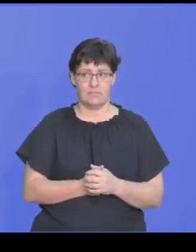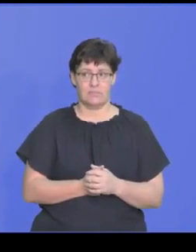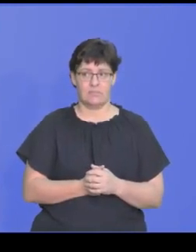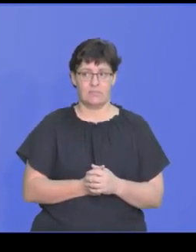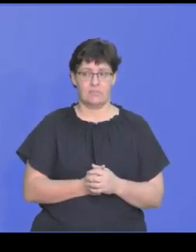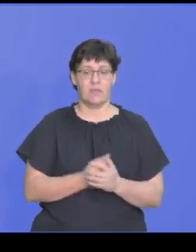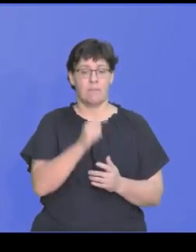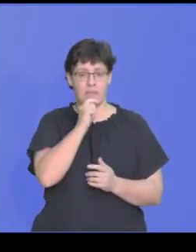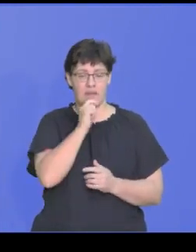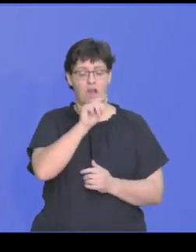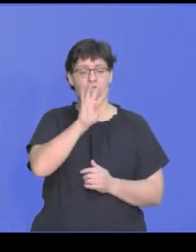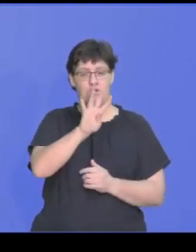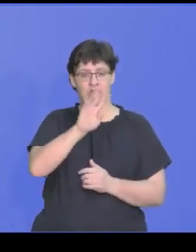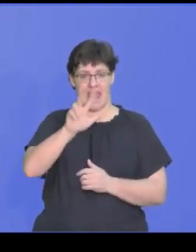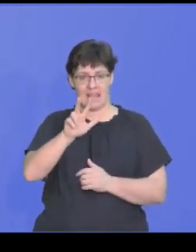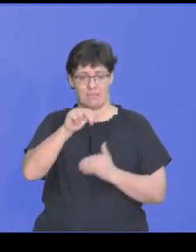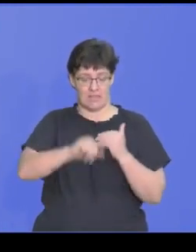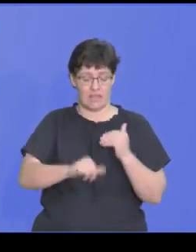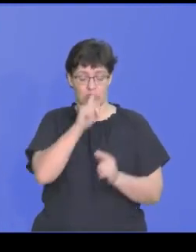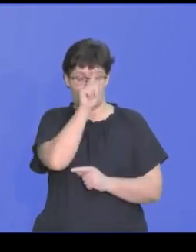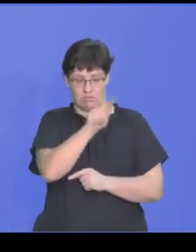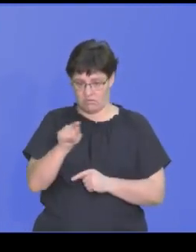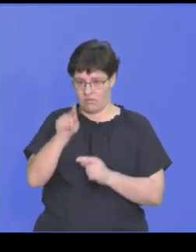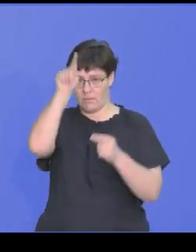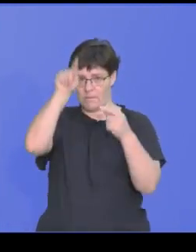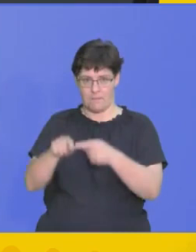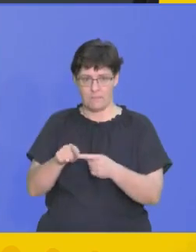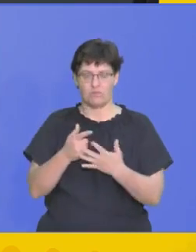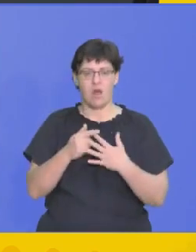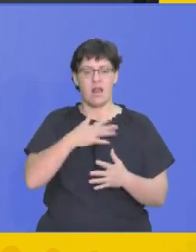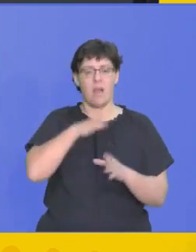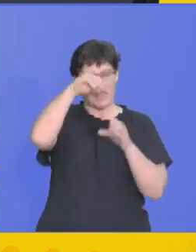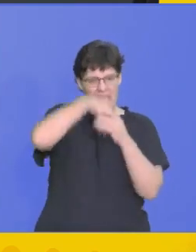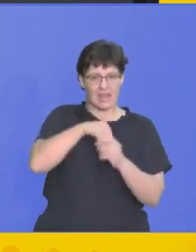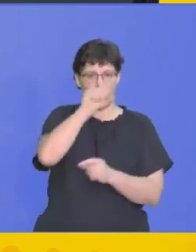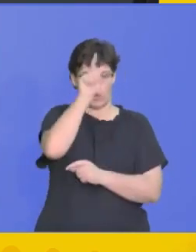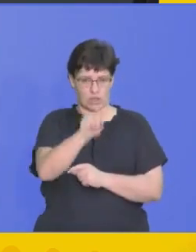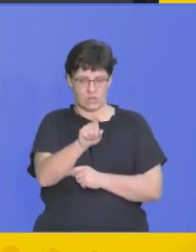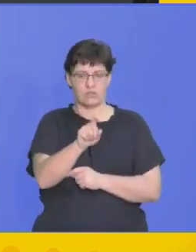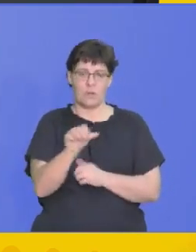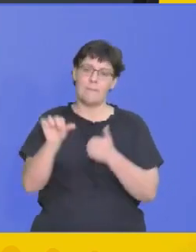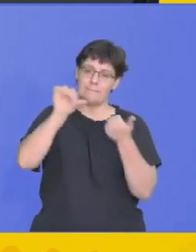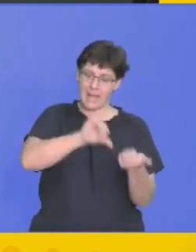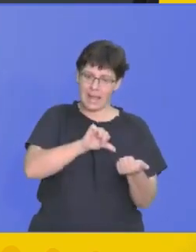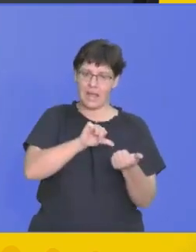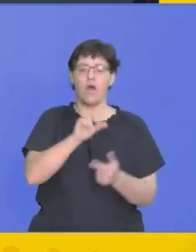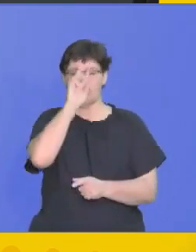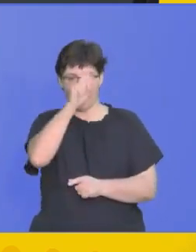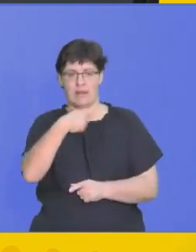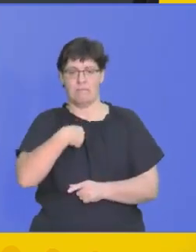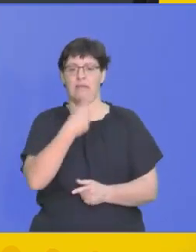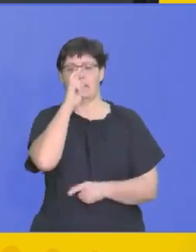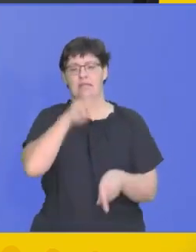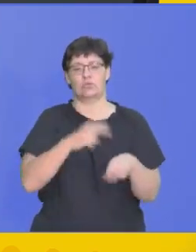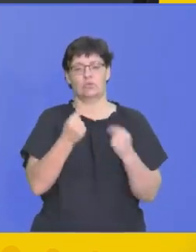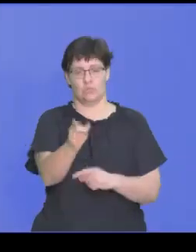so that's 48 months. So I know that he's taking it out for 48 months. I like to do these things within the question, so it brings me back to keep reminding me of things